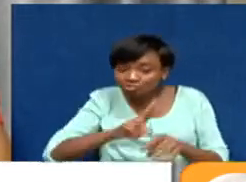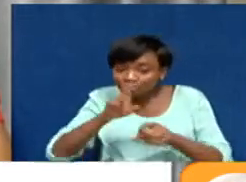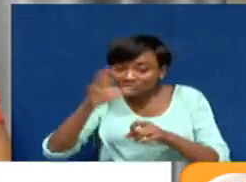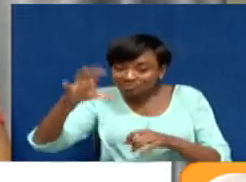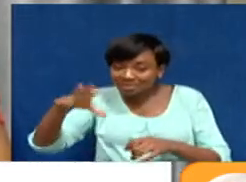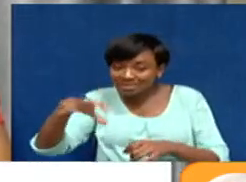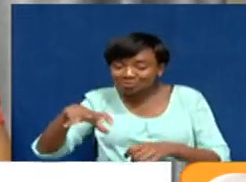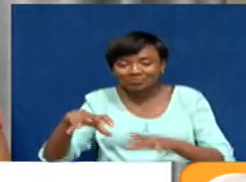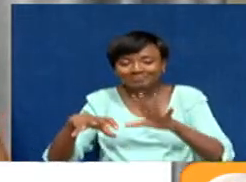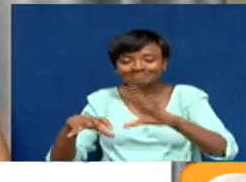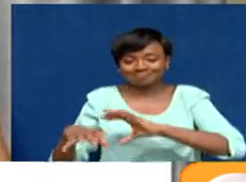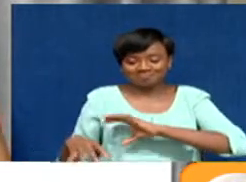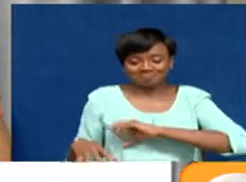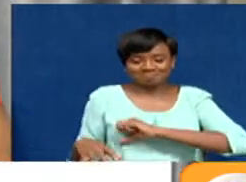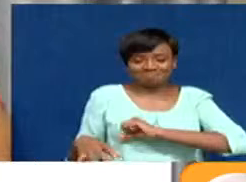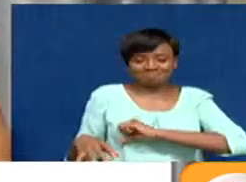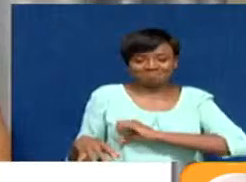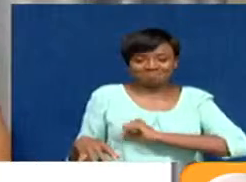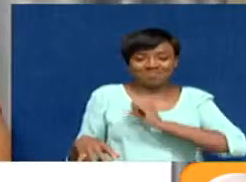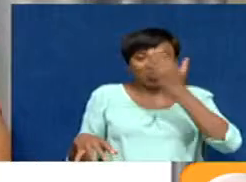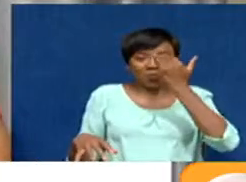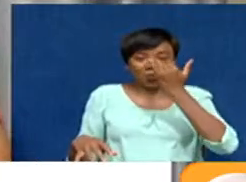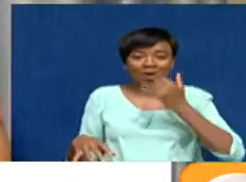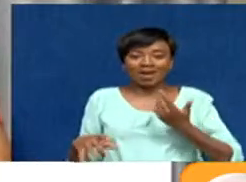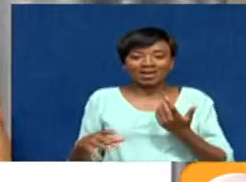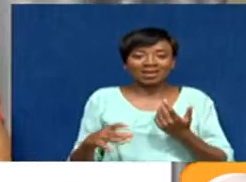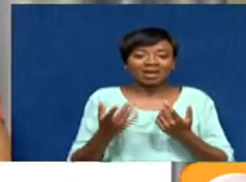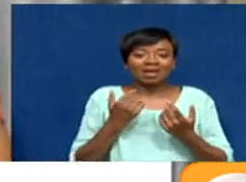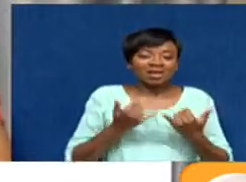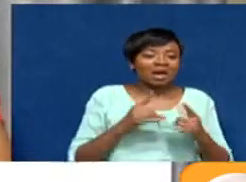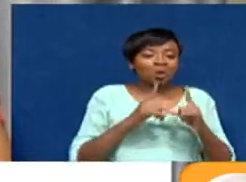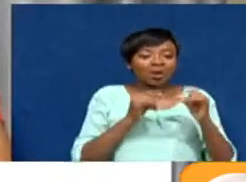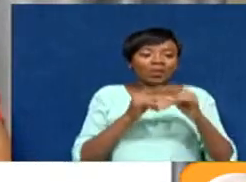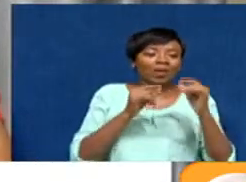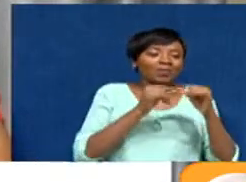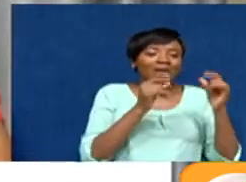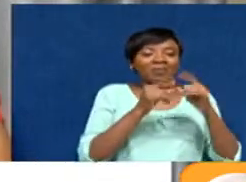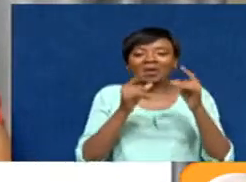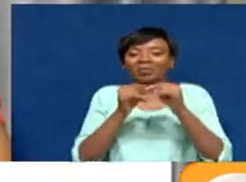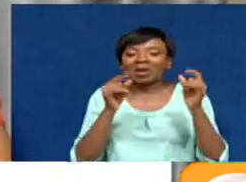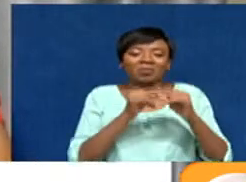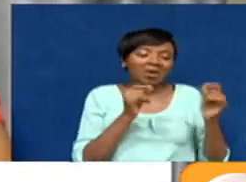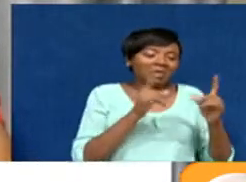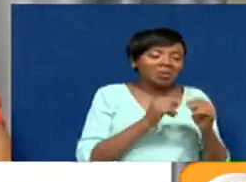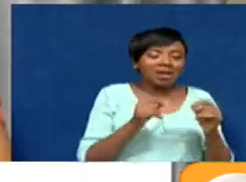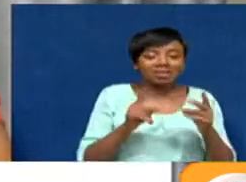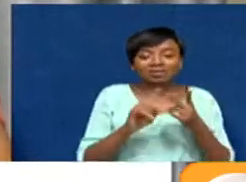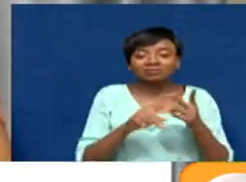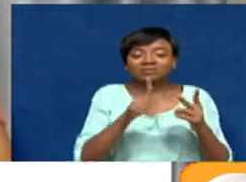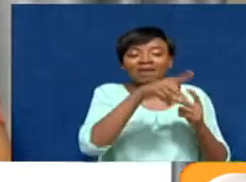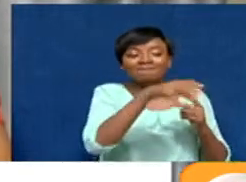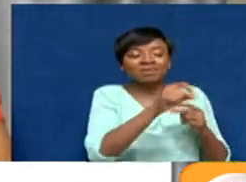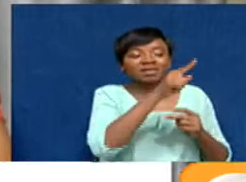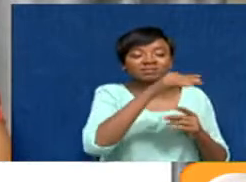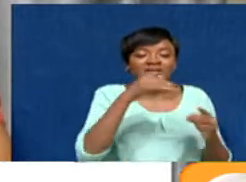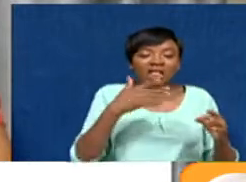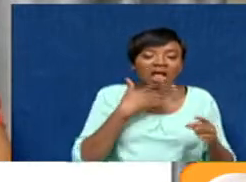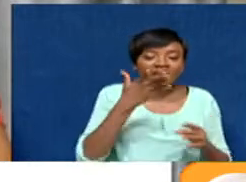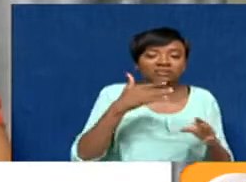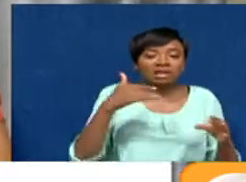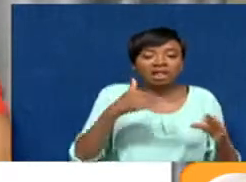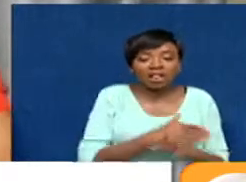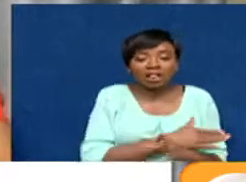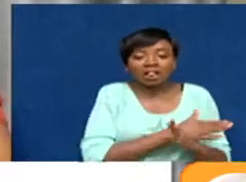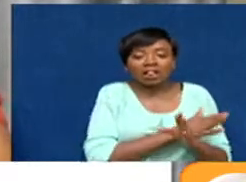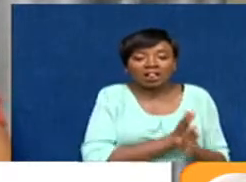appears, we are using a lot of words to cushion what could be happening. The PS is being evasive, you know, he doesn't want to say the fuel